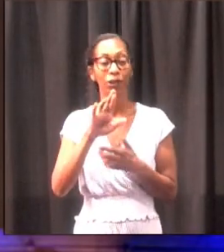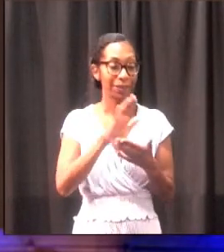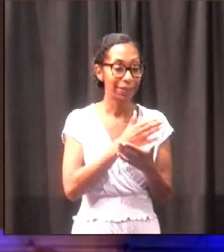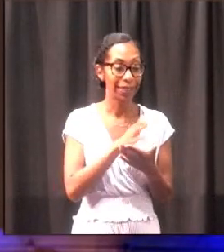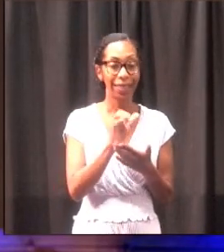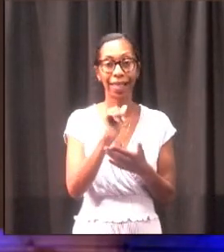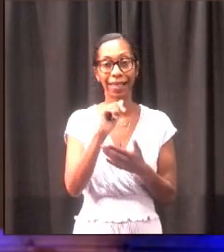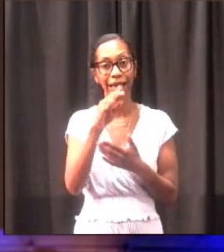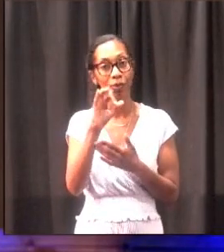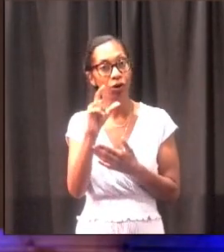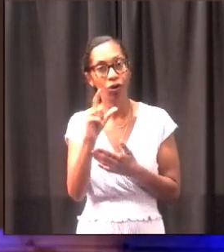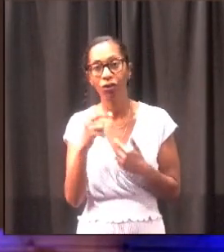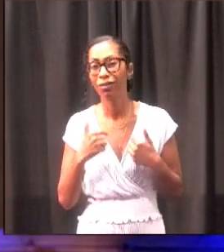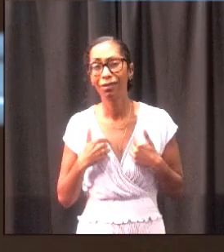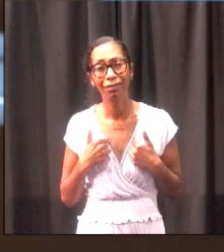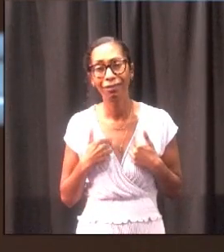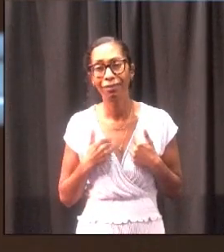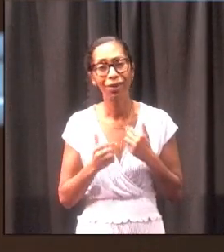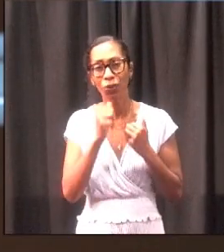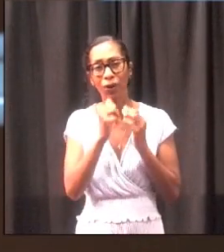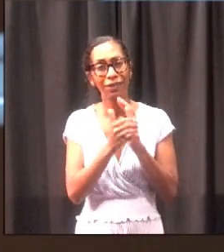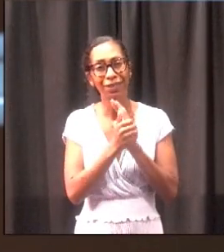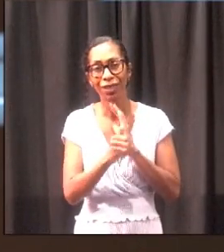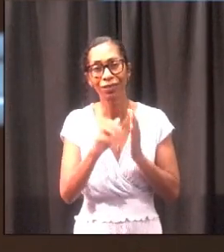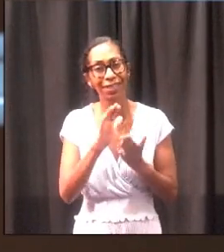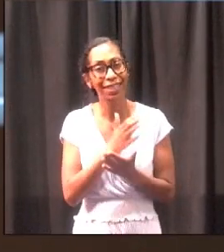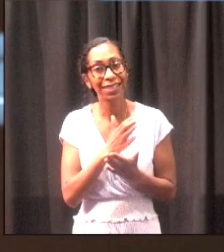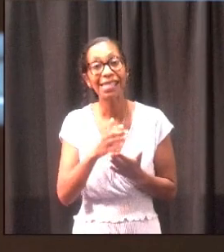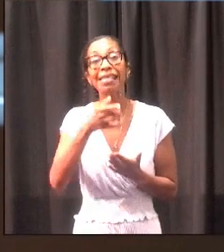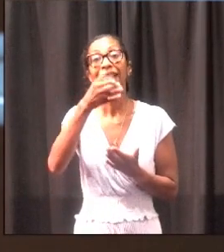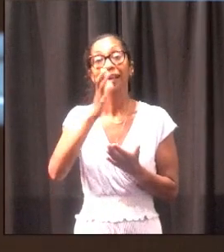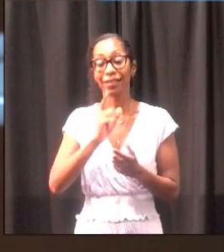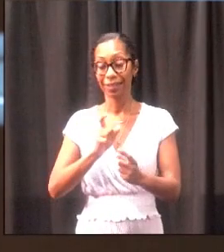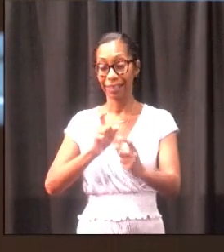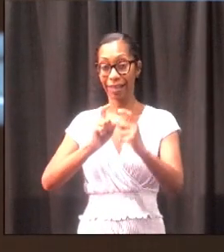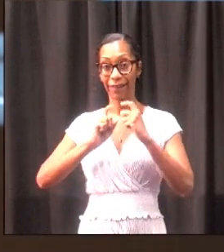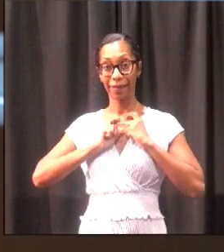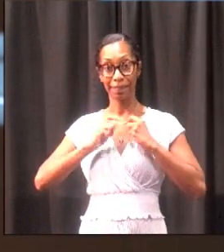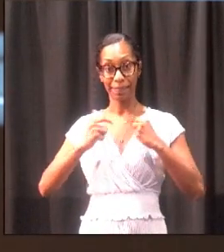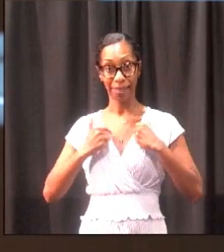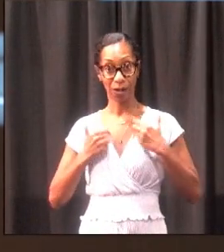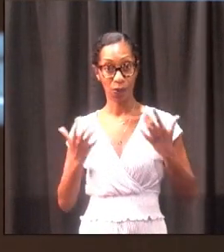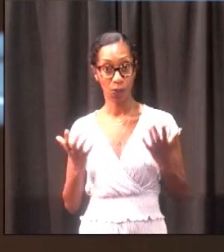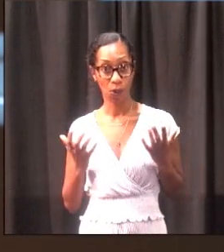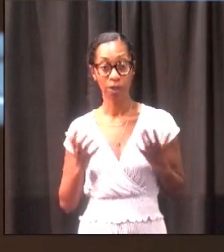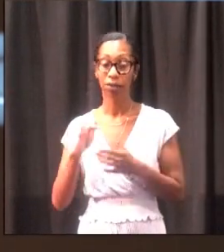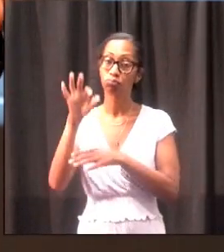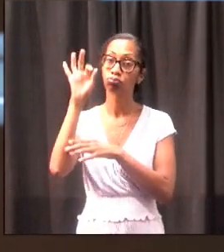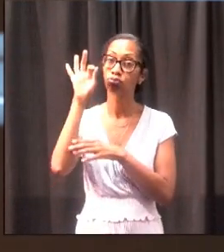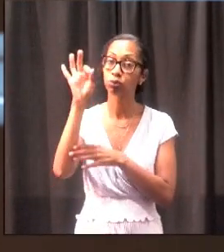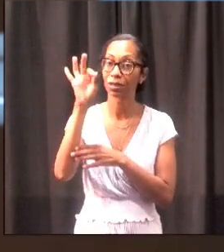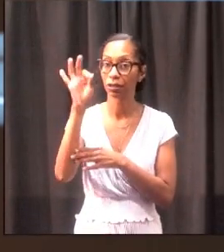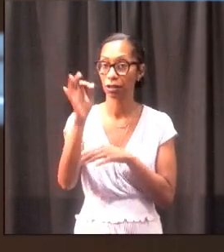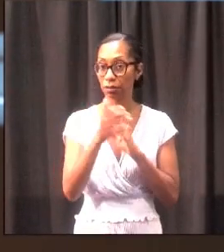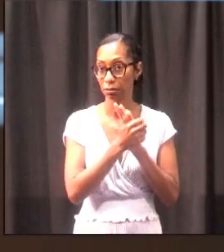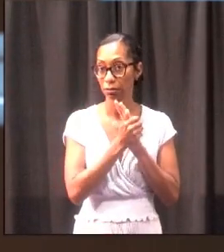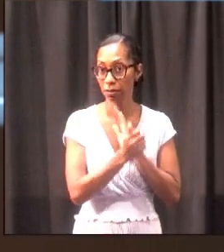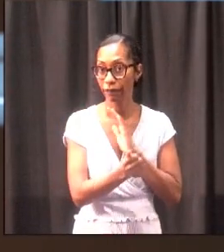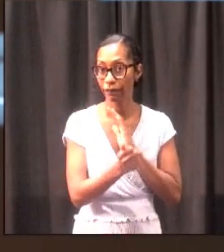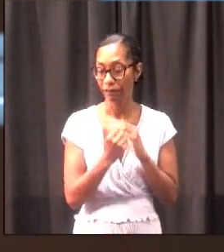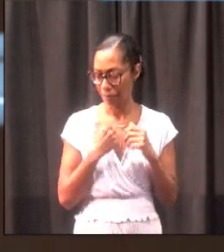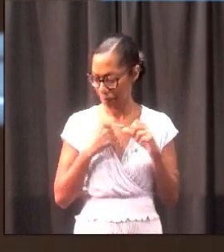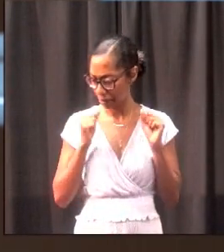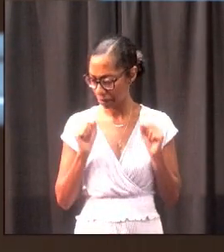need to recognize that God has given me the gift that to minister to people, to preach the gospel, and therefore I can do it